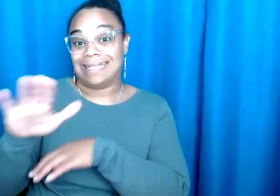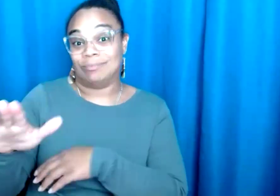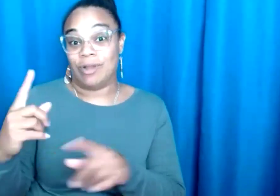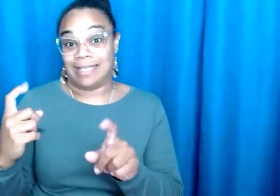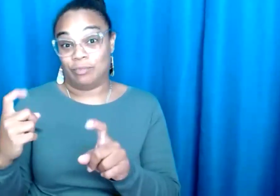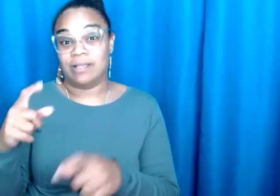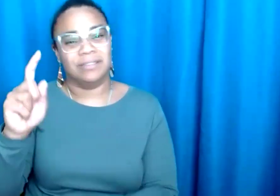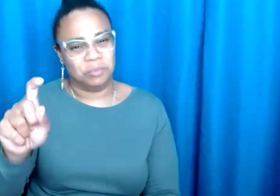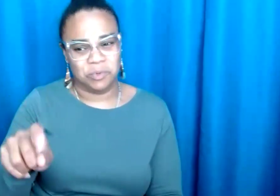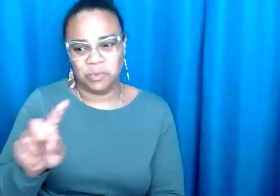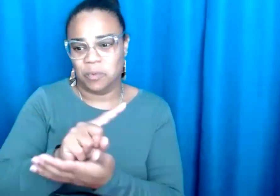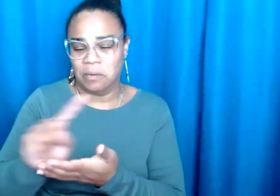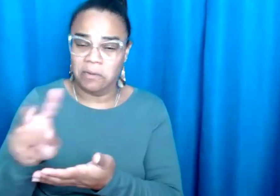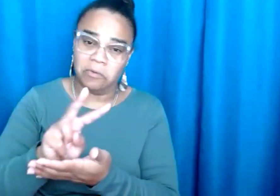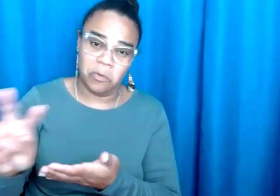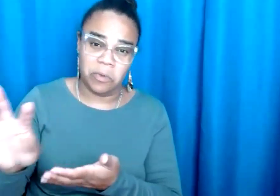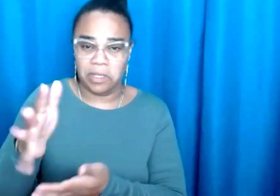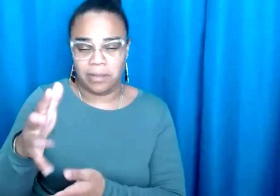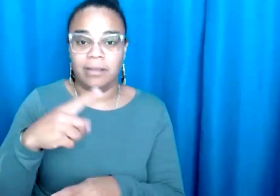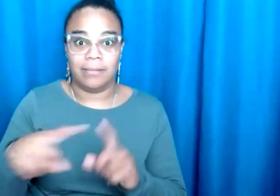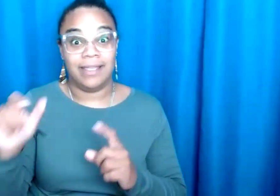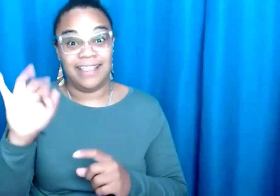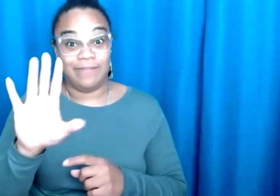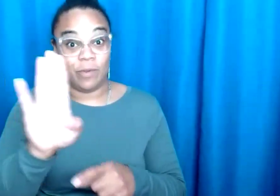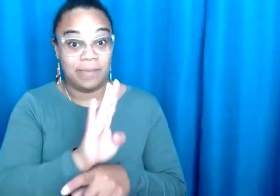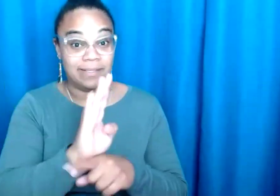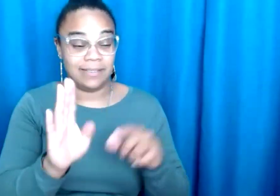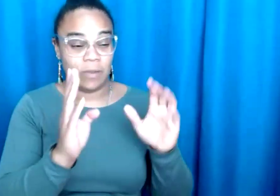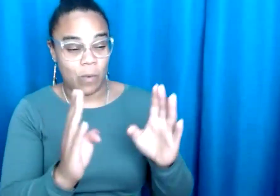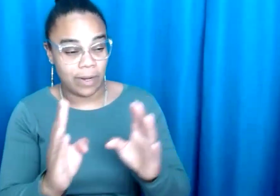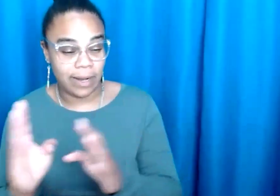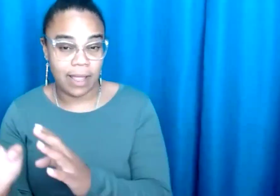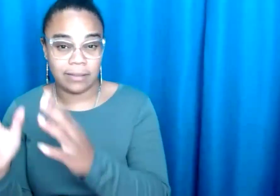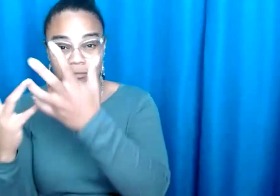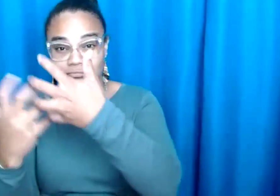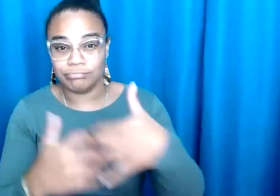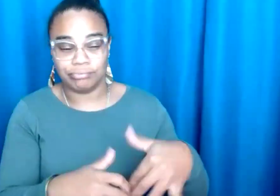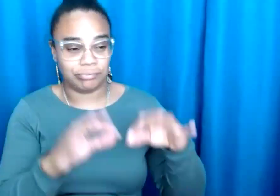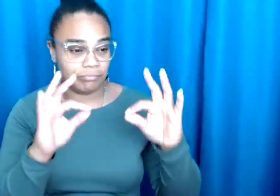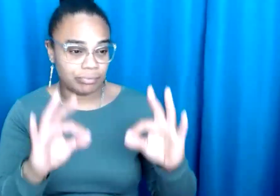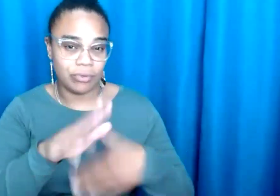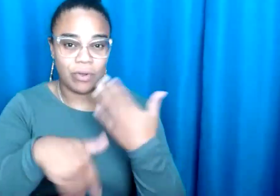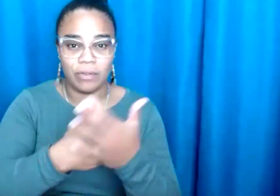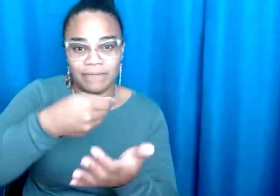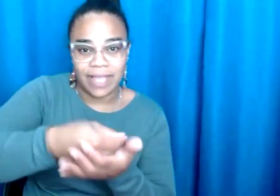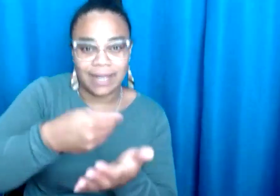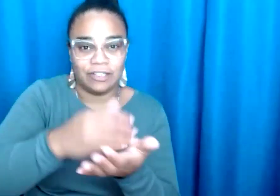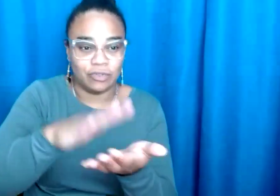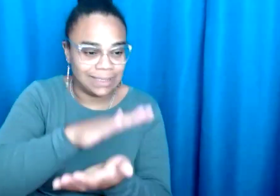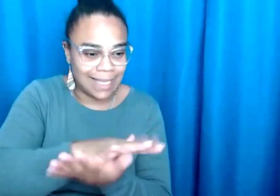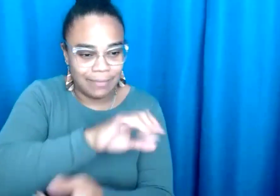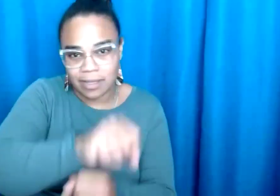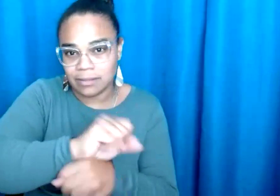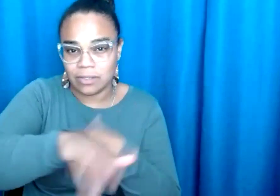to 2 weeks, but that's if you have a very organized business, a very organized borrower, you have all your financial statements, you're ready to